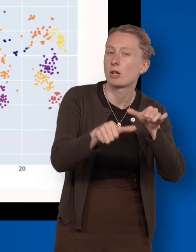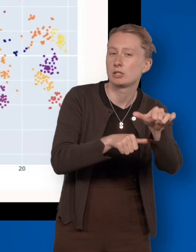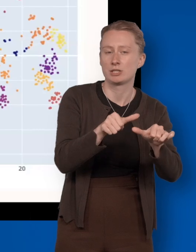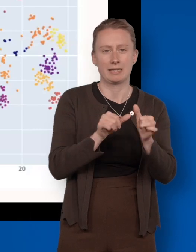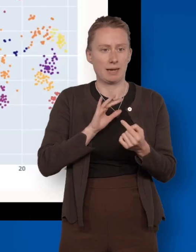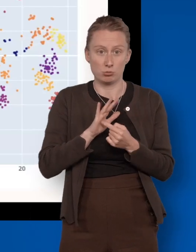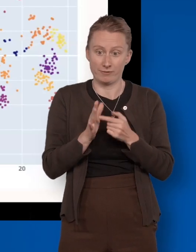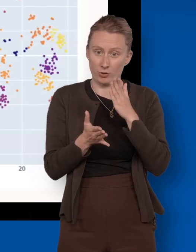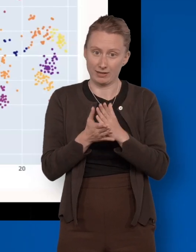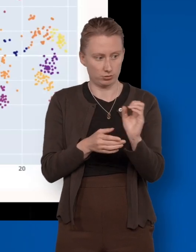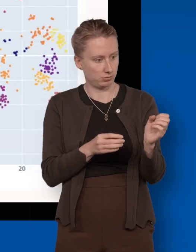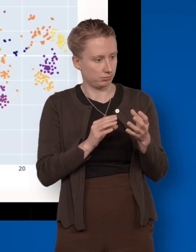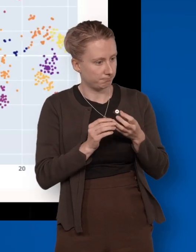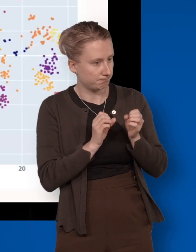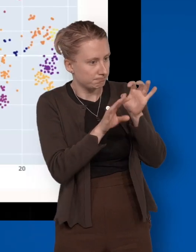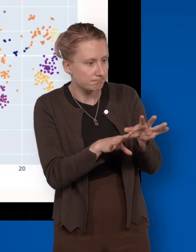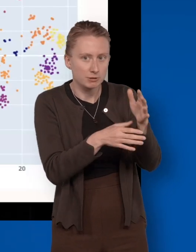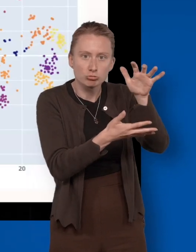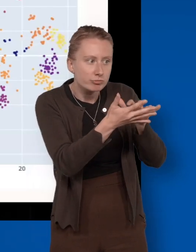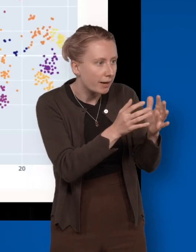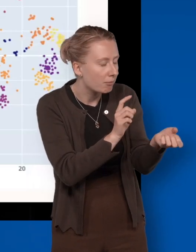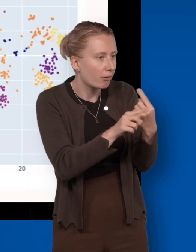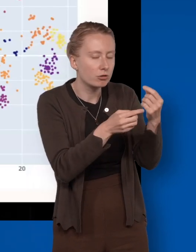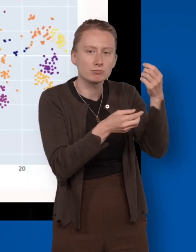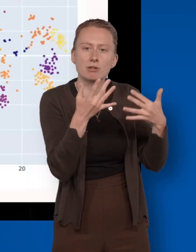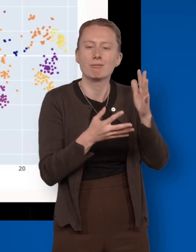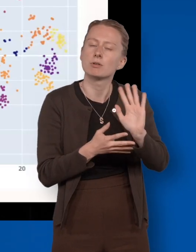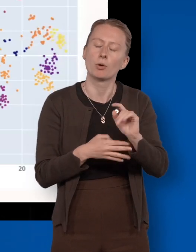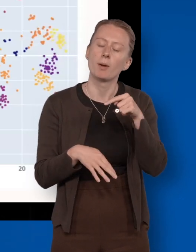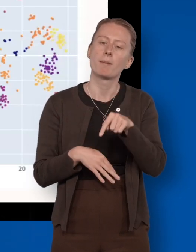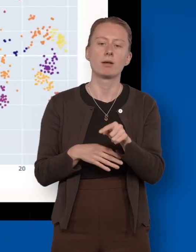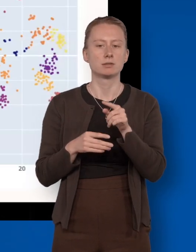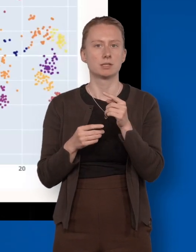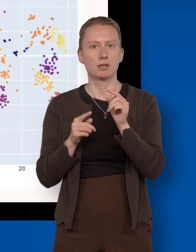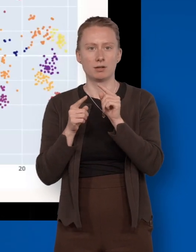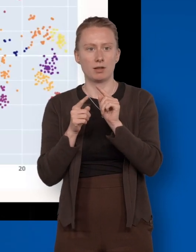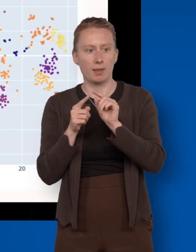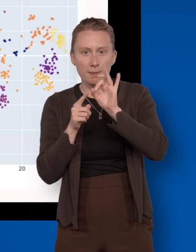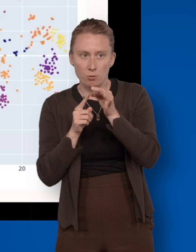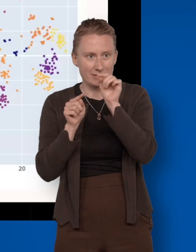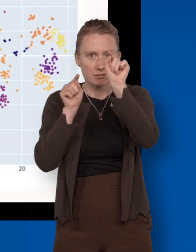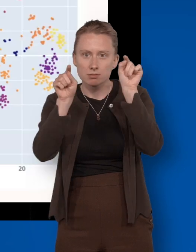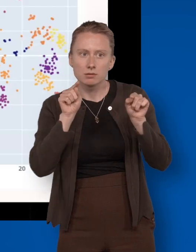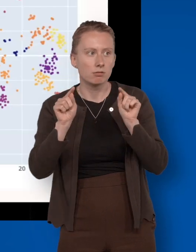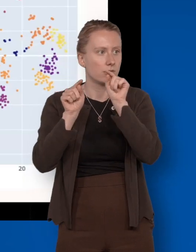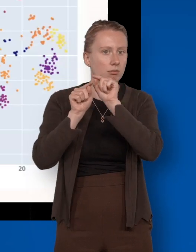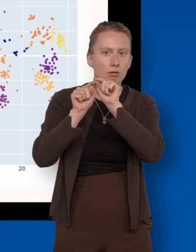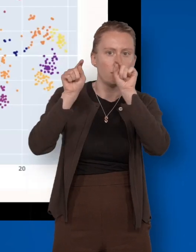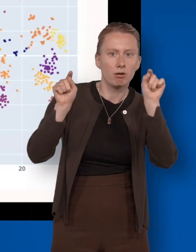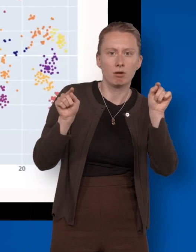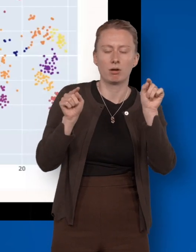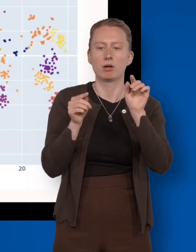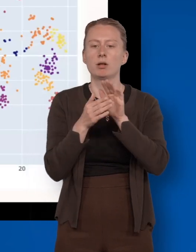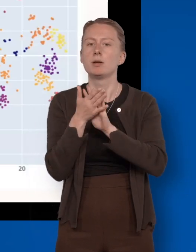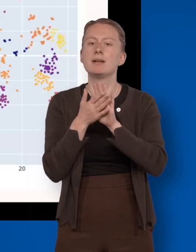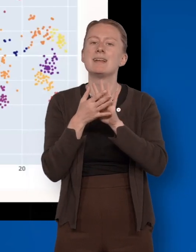but the distance between any of these 2 points is an indication of the sort of semantic similarity of the